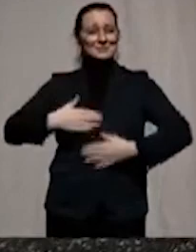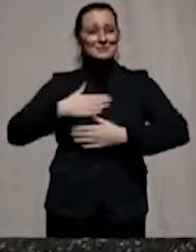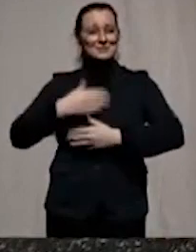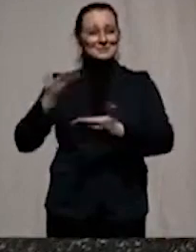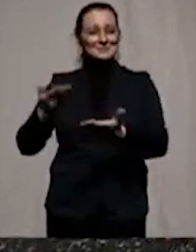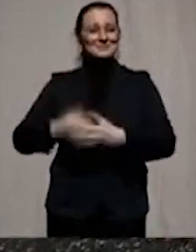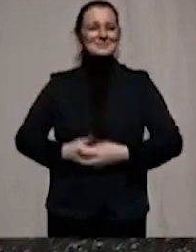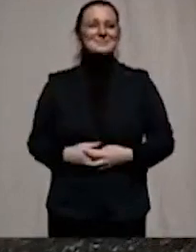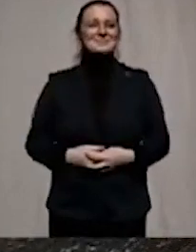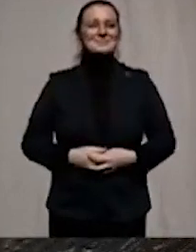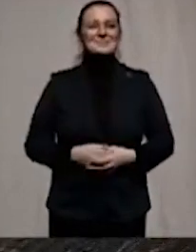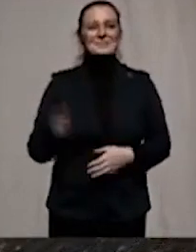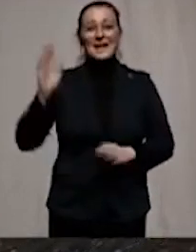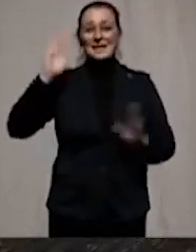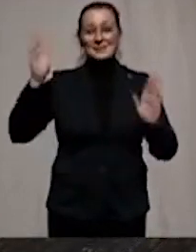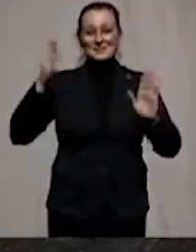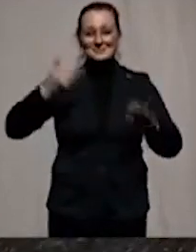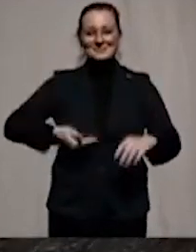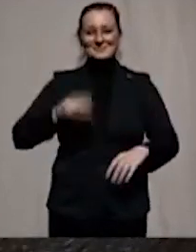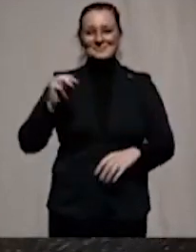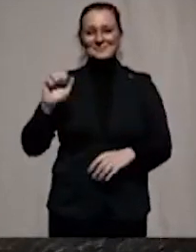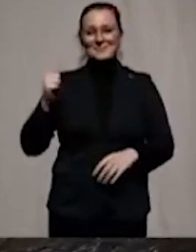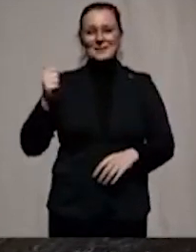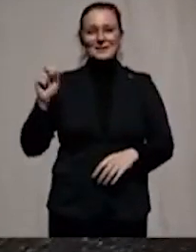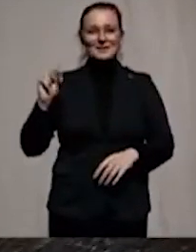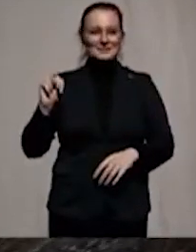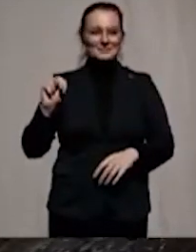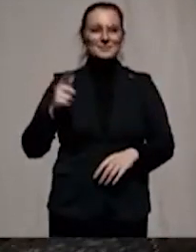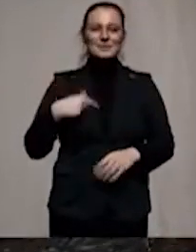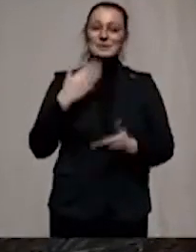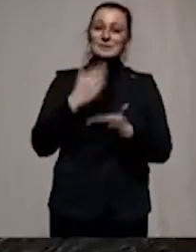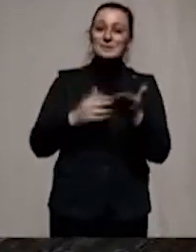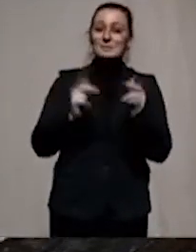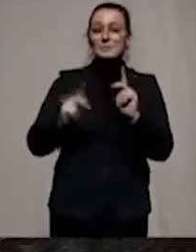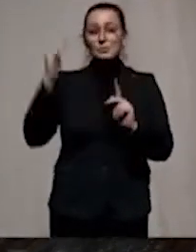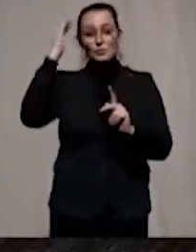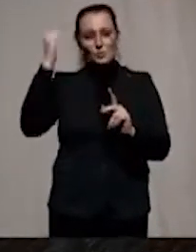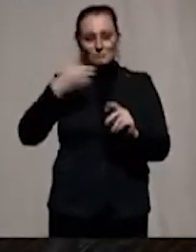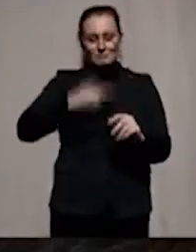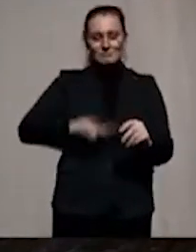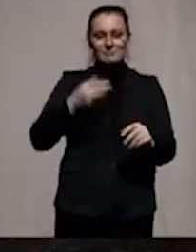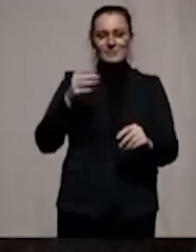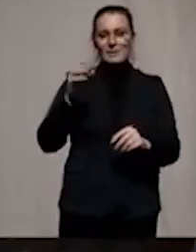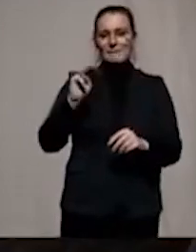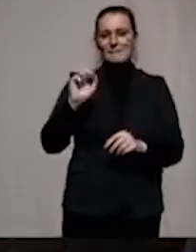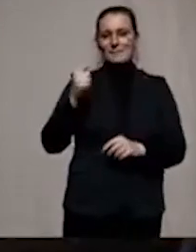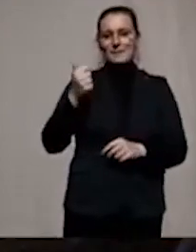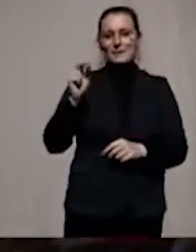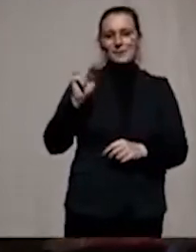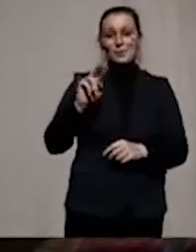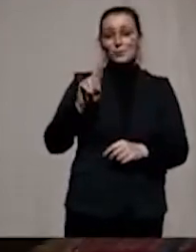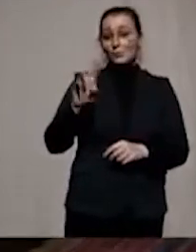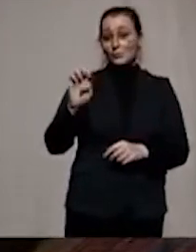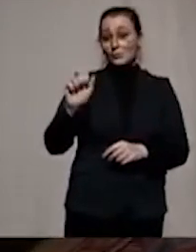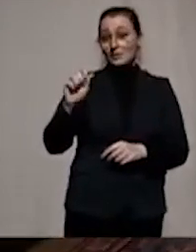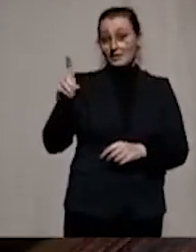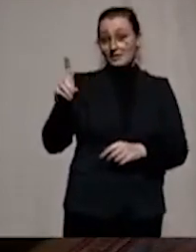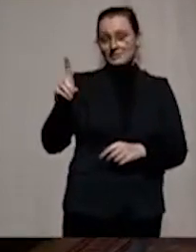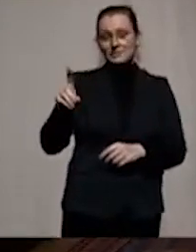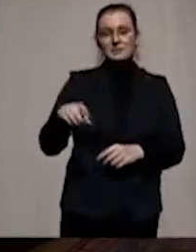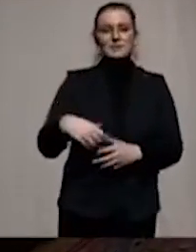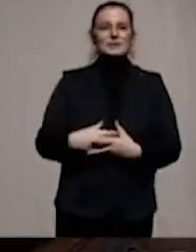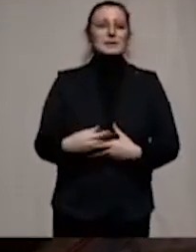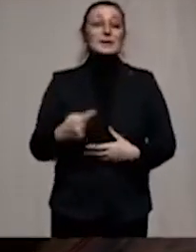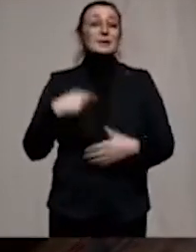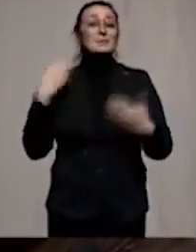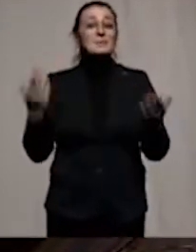Welcome. Hello, my name is Megan. Some people know me as Megan Reed. I'm known on stage as Megan St. Rose, and I'm here to